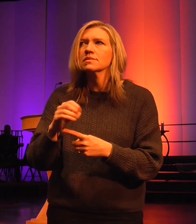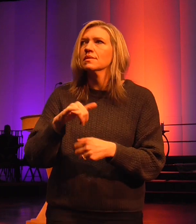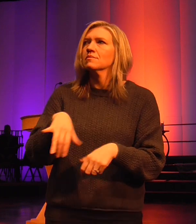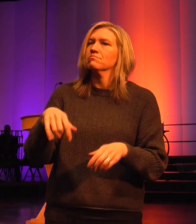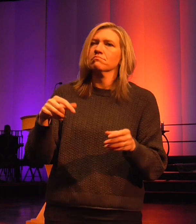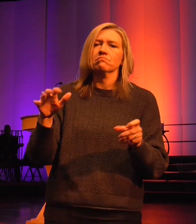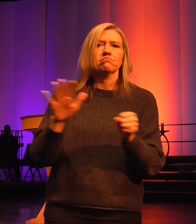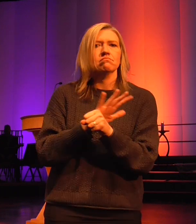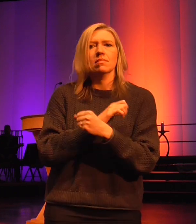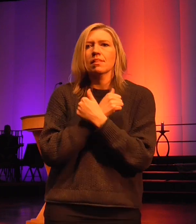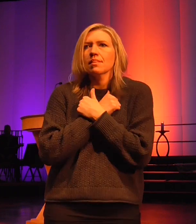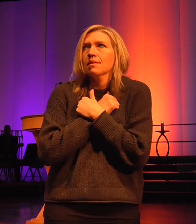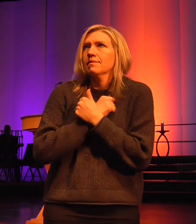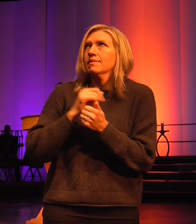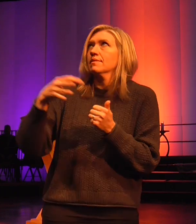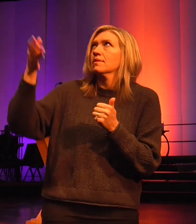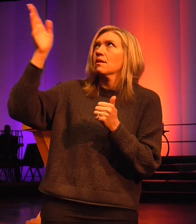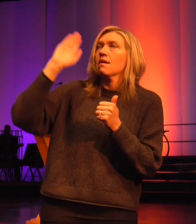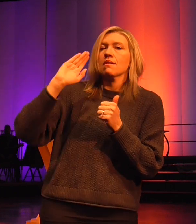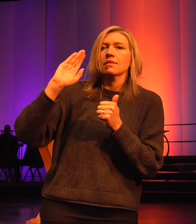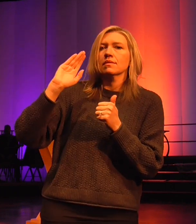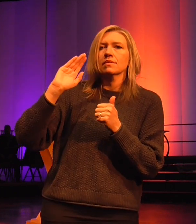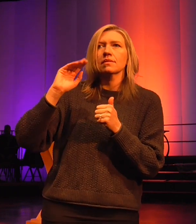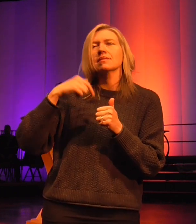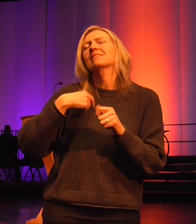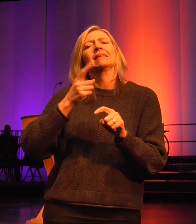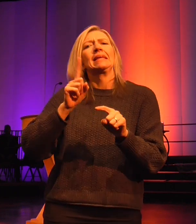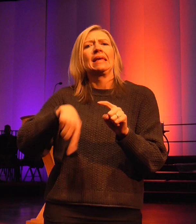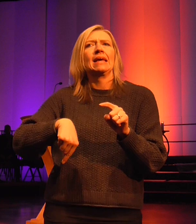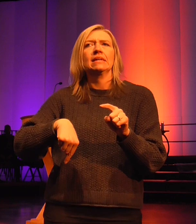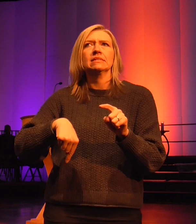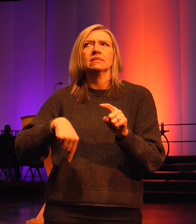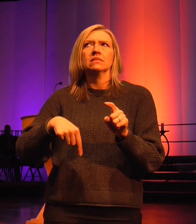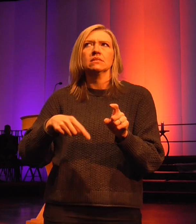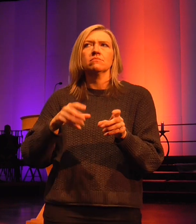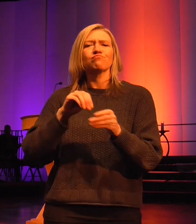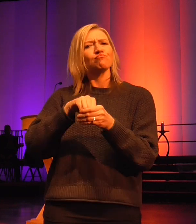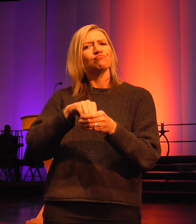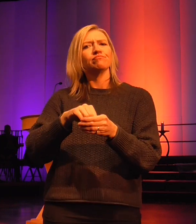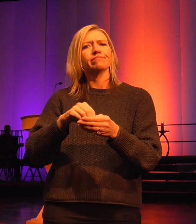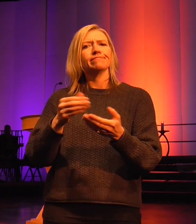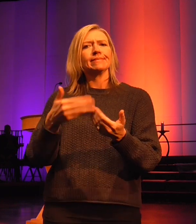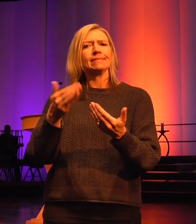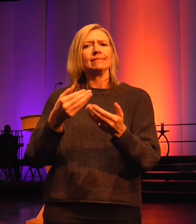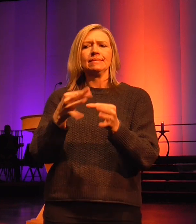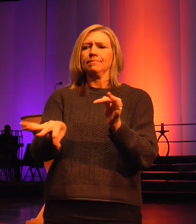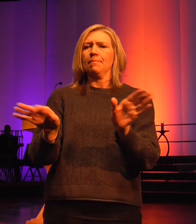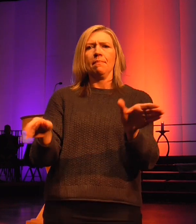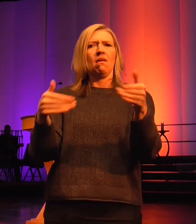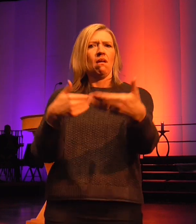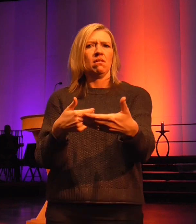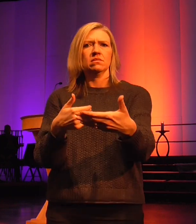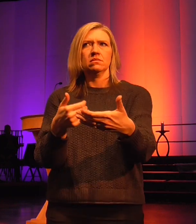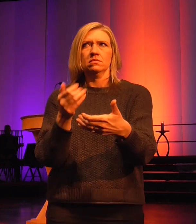God that cannot be put in a box by